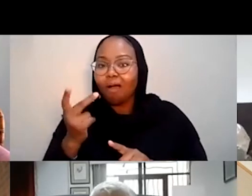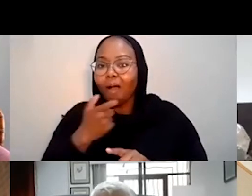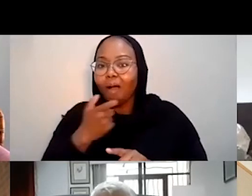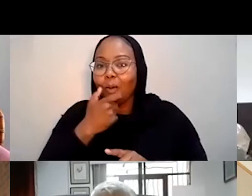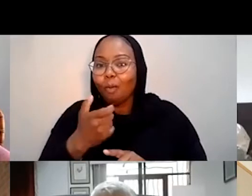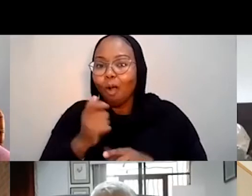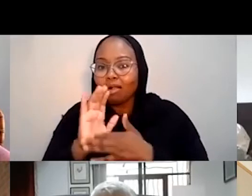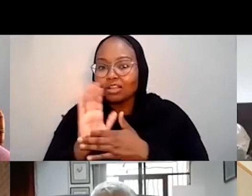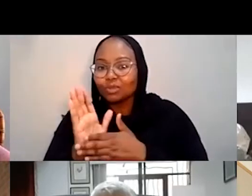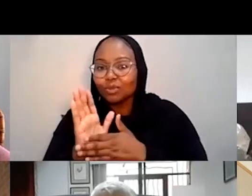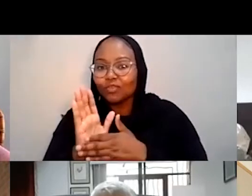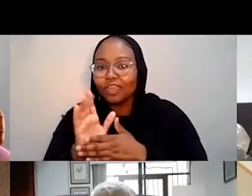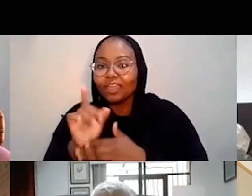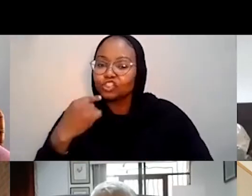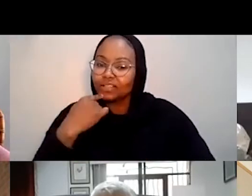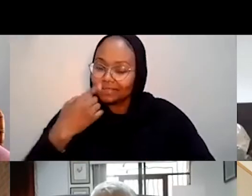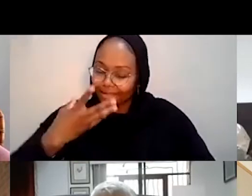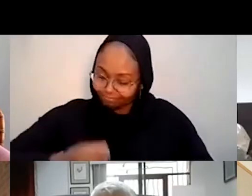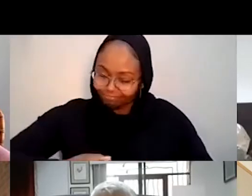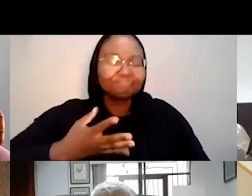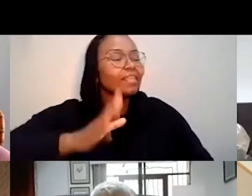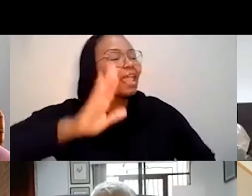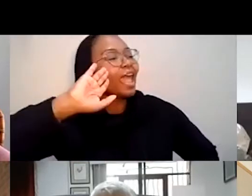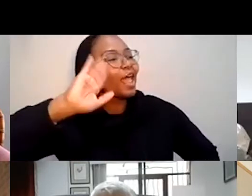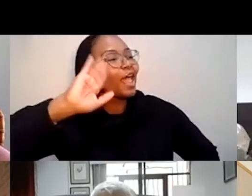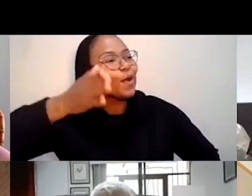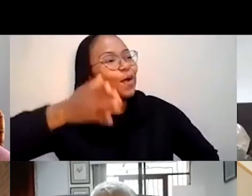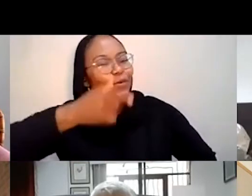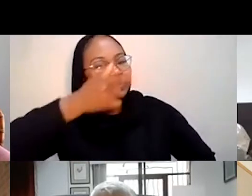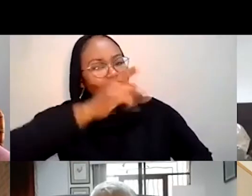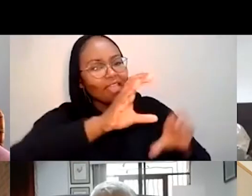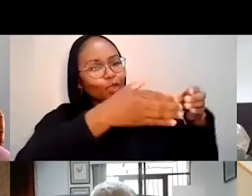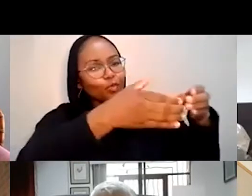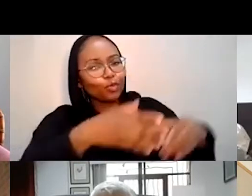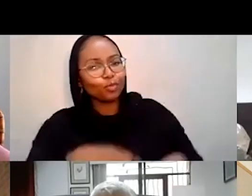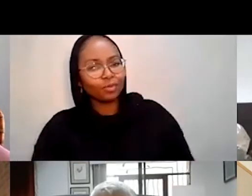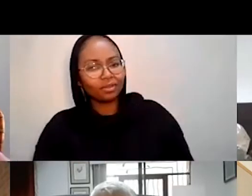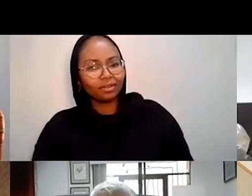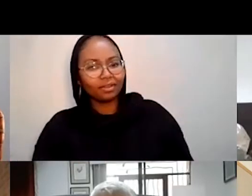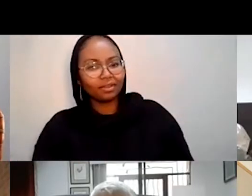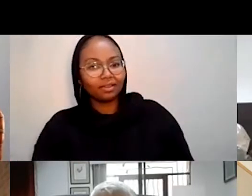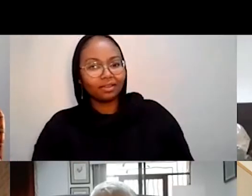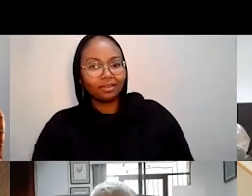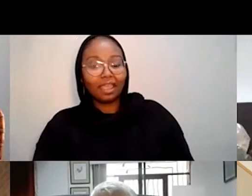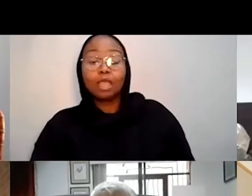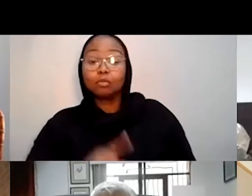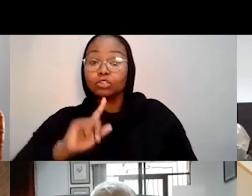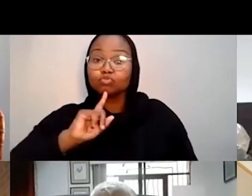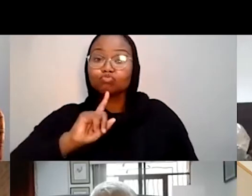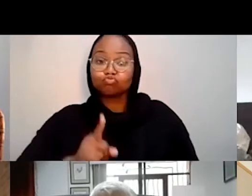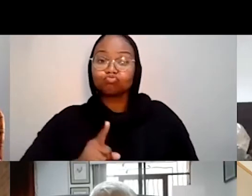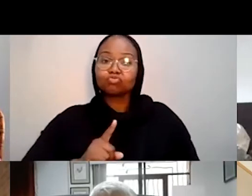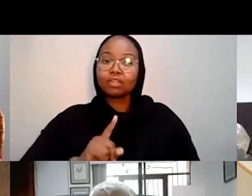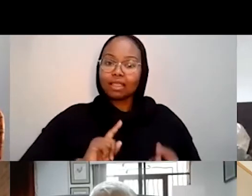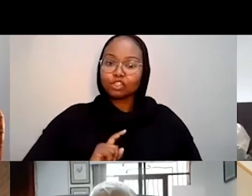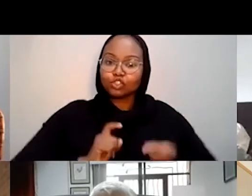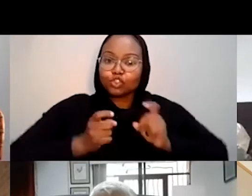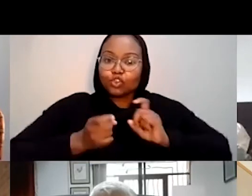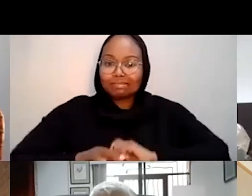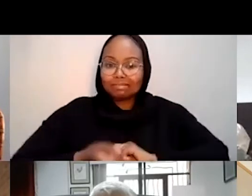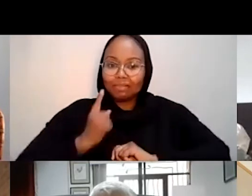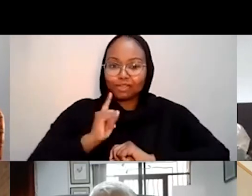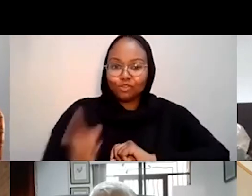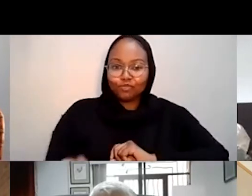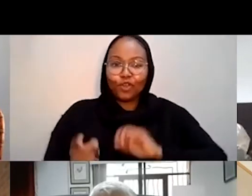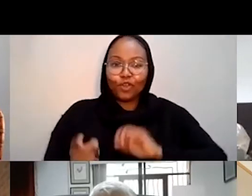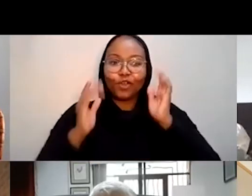actually said hello to the group. And that was very transformational. So just an